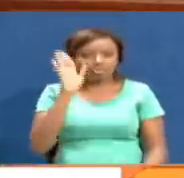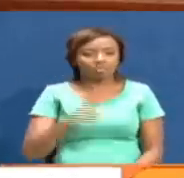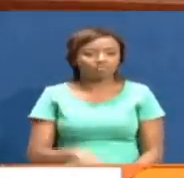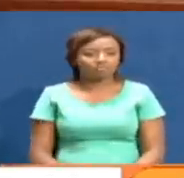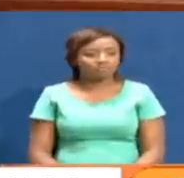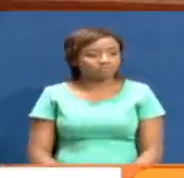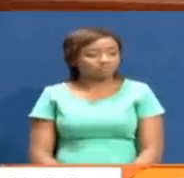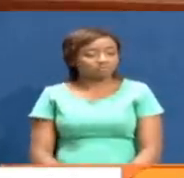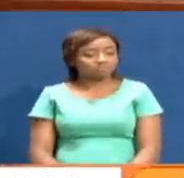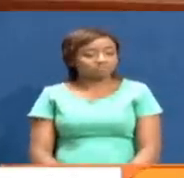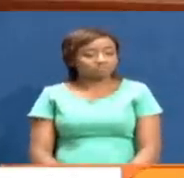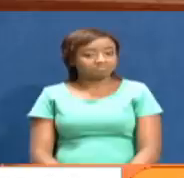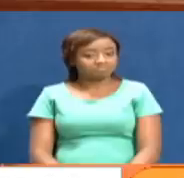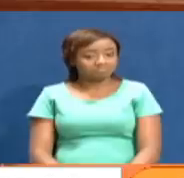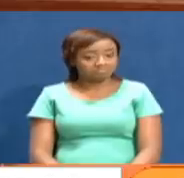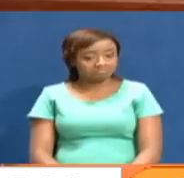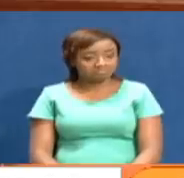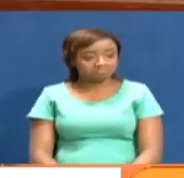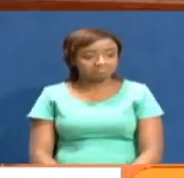Good Lord.